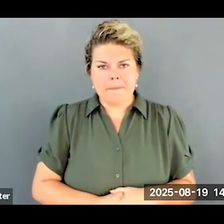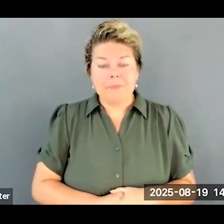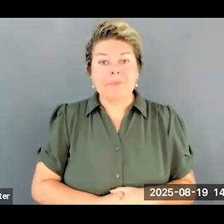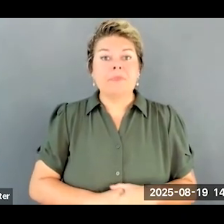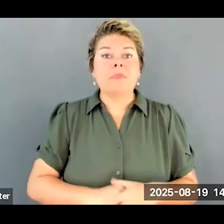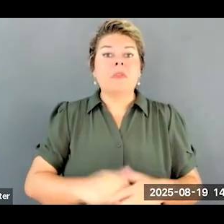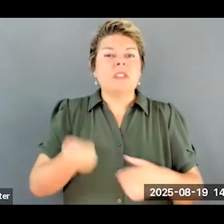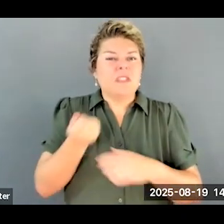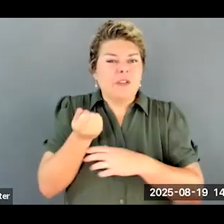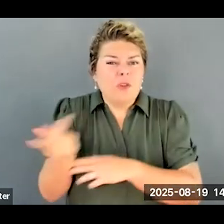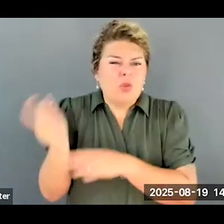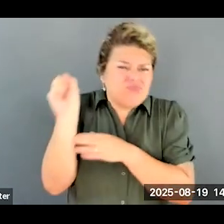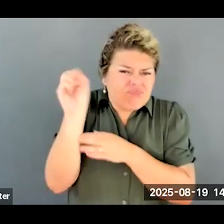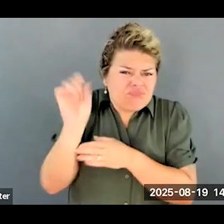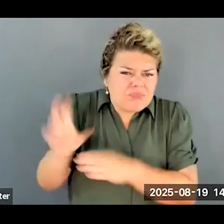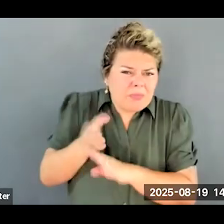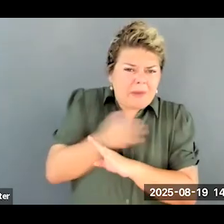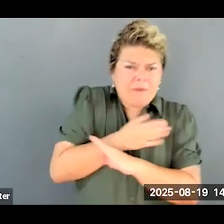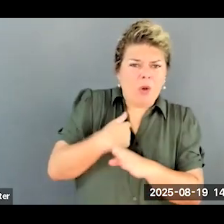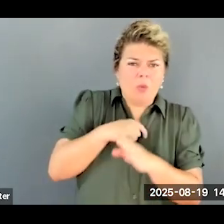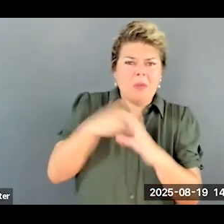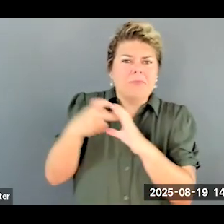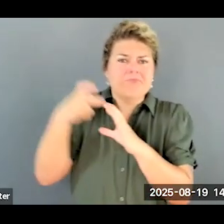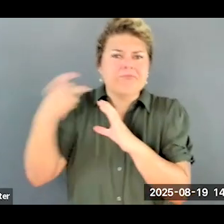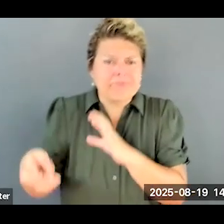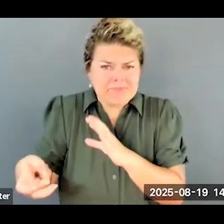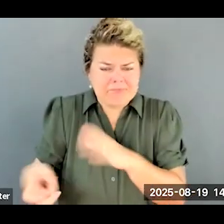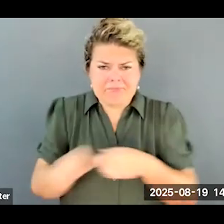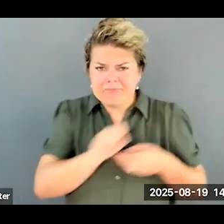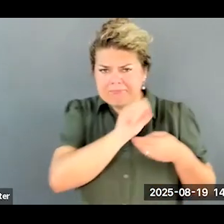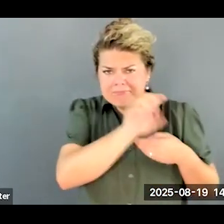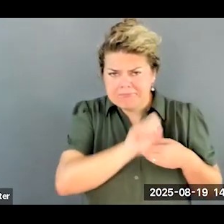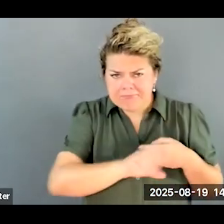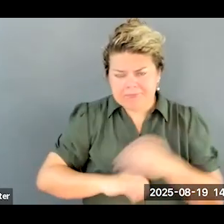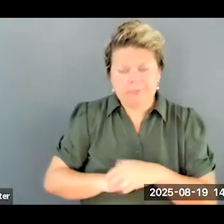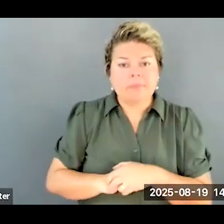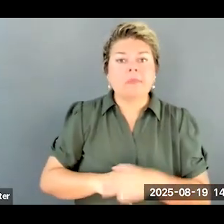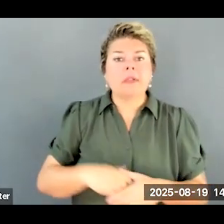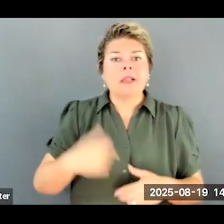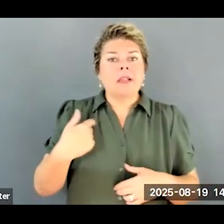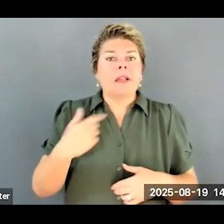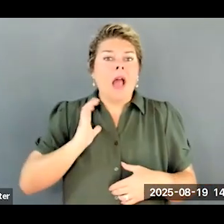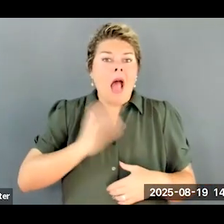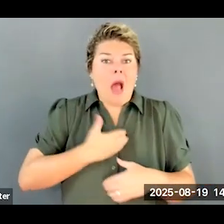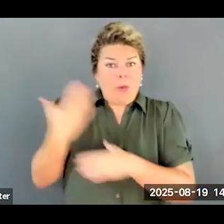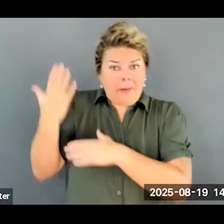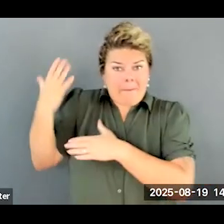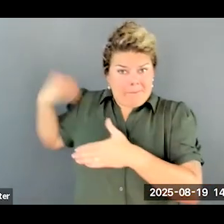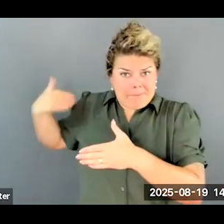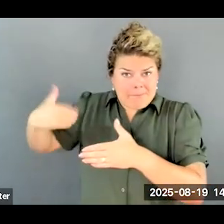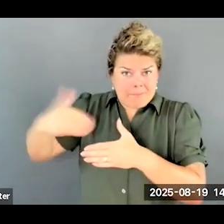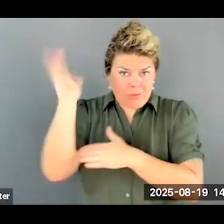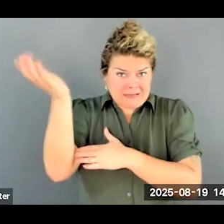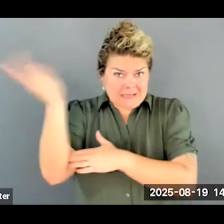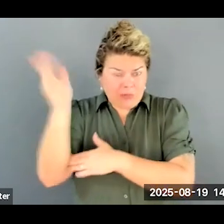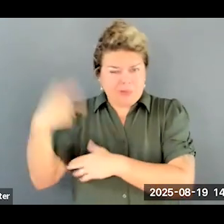So, just a few pointers before we get into our topics. I want to go over some information I've pulled from our past presentations that